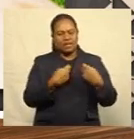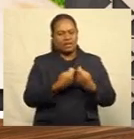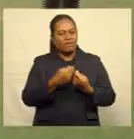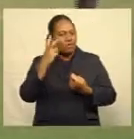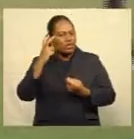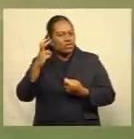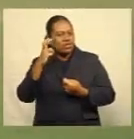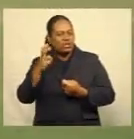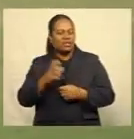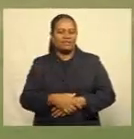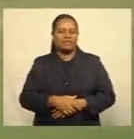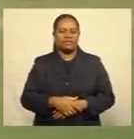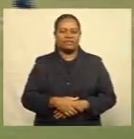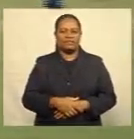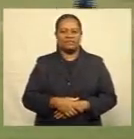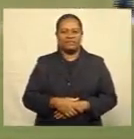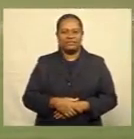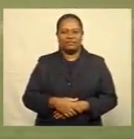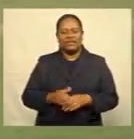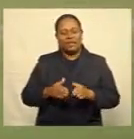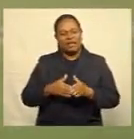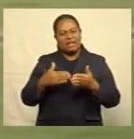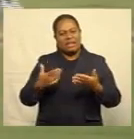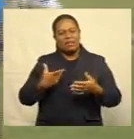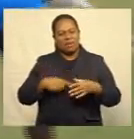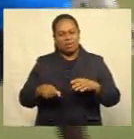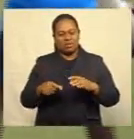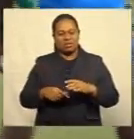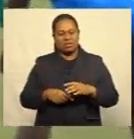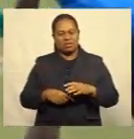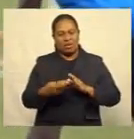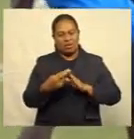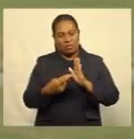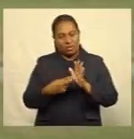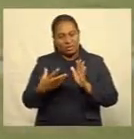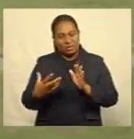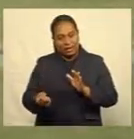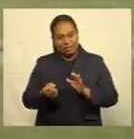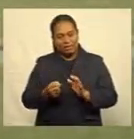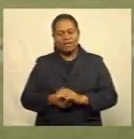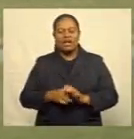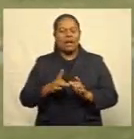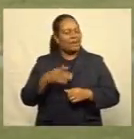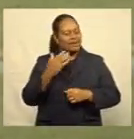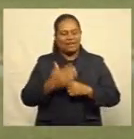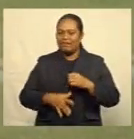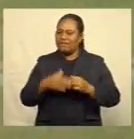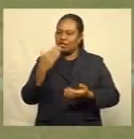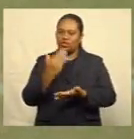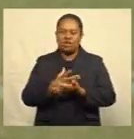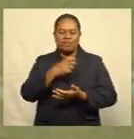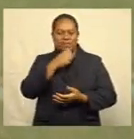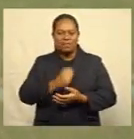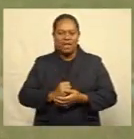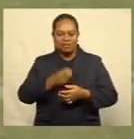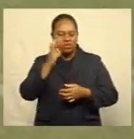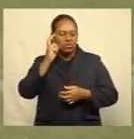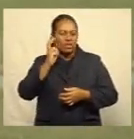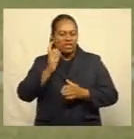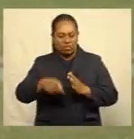more. The current restrictions have not deterred the national men's squad preparations, as cricket is a non-contact